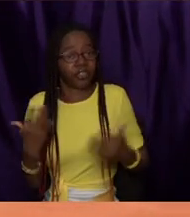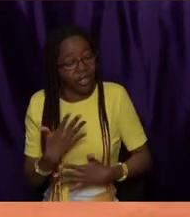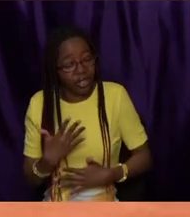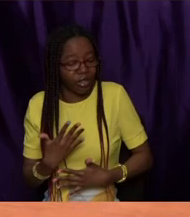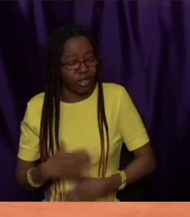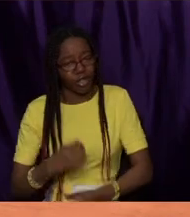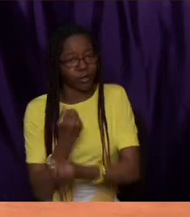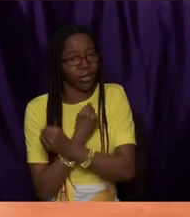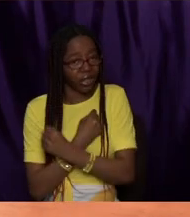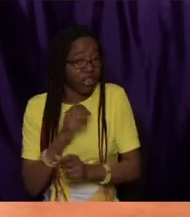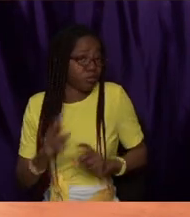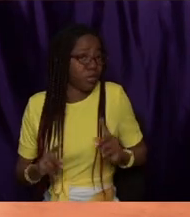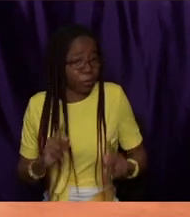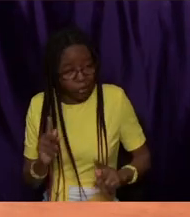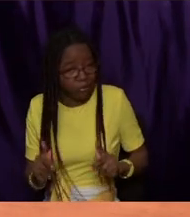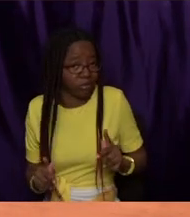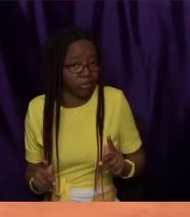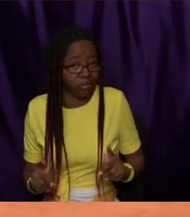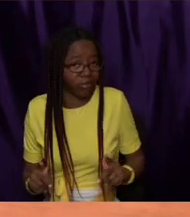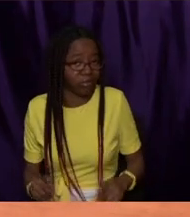you'd love folk.